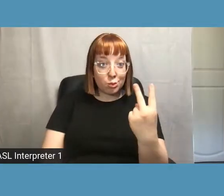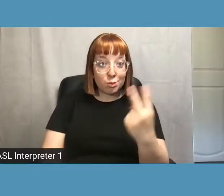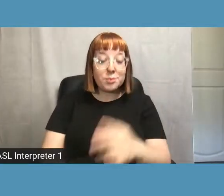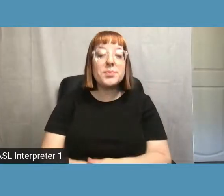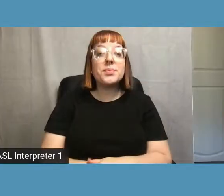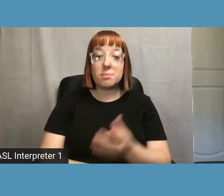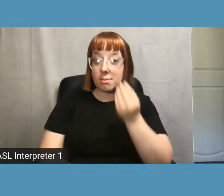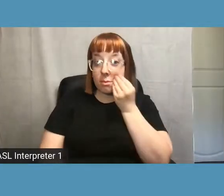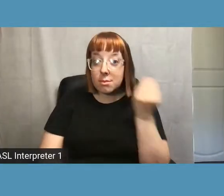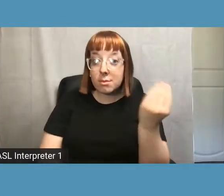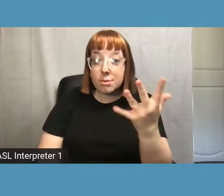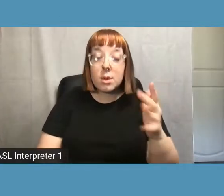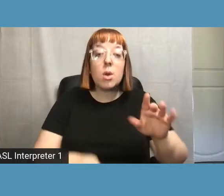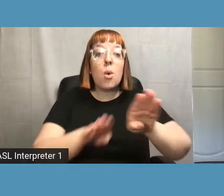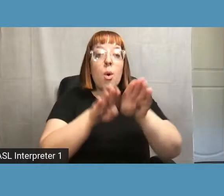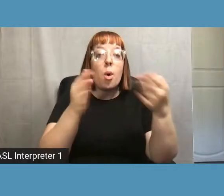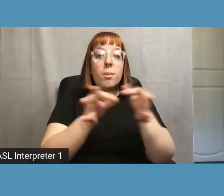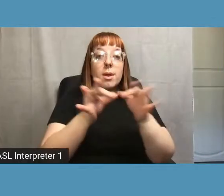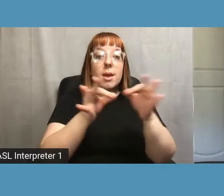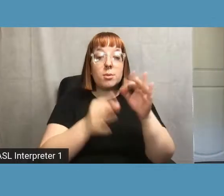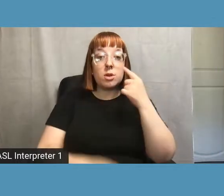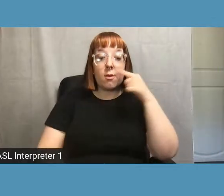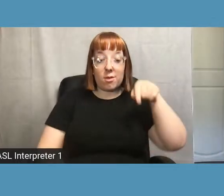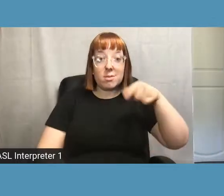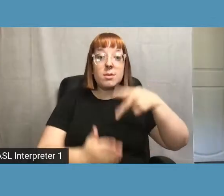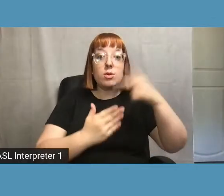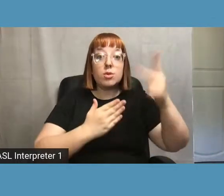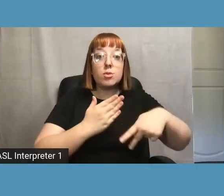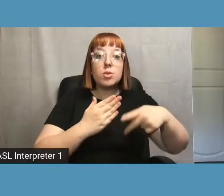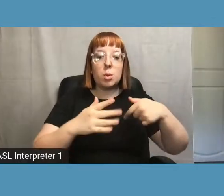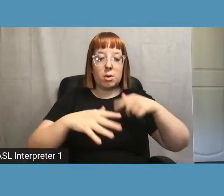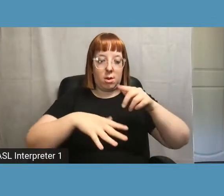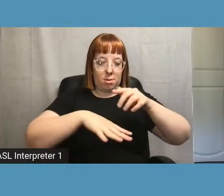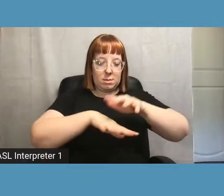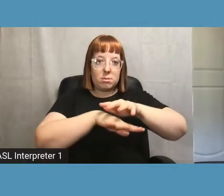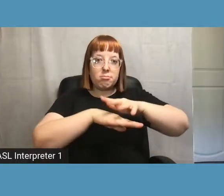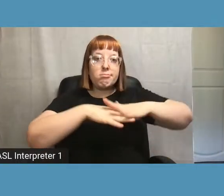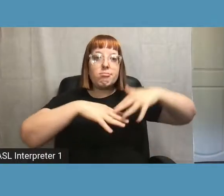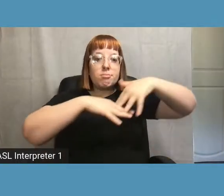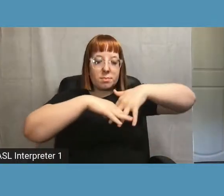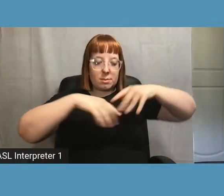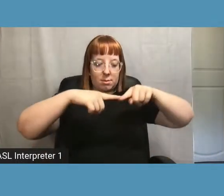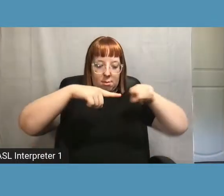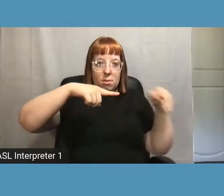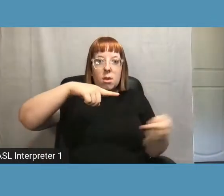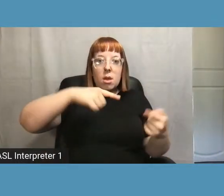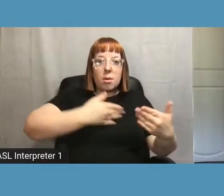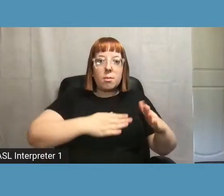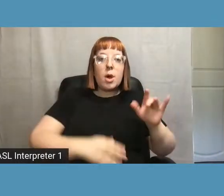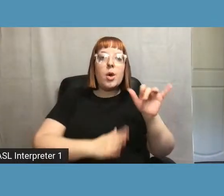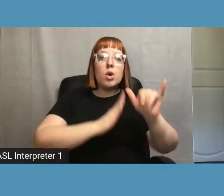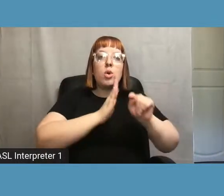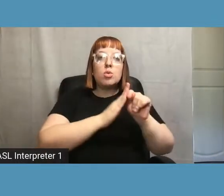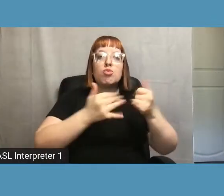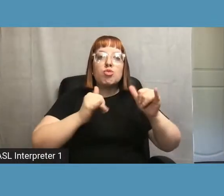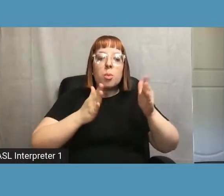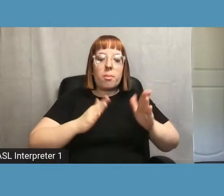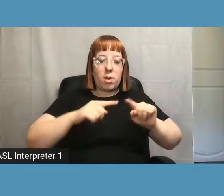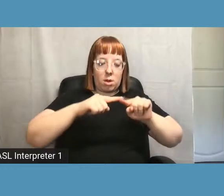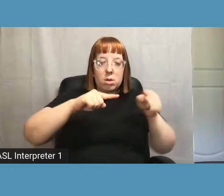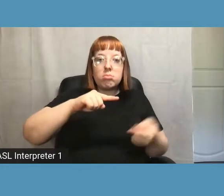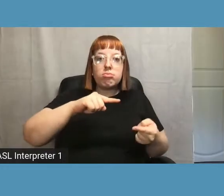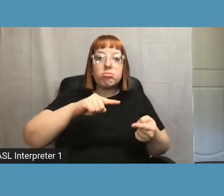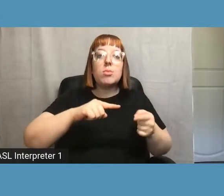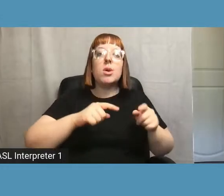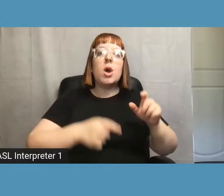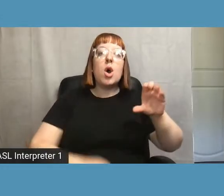you know that captioning for this program is embedded in a box just below the YouTube player on our website with controls to adjust